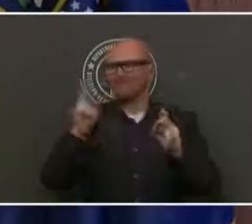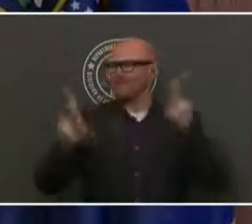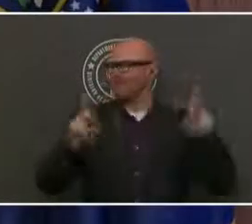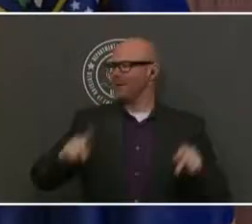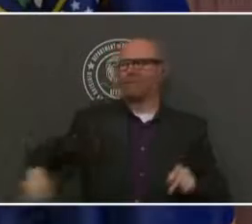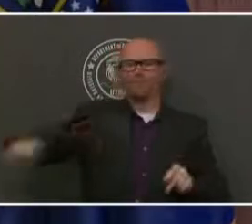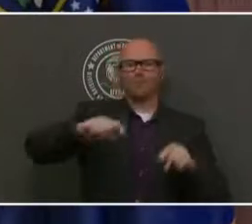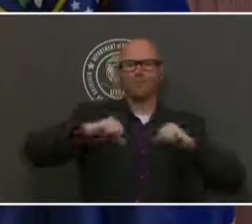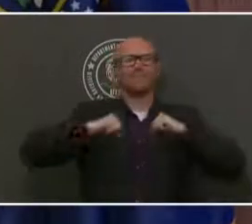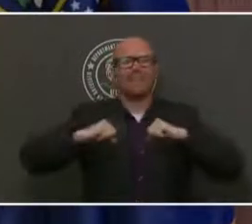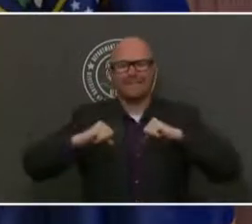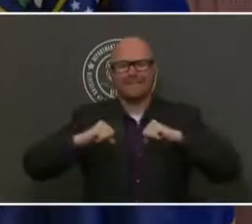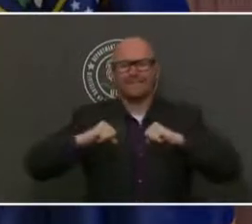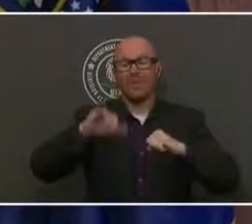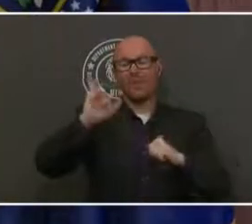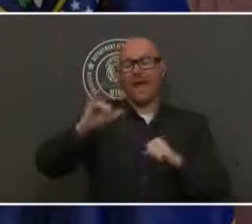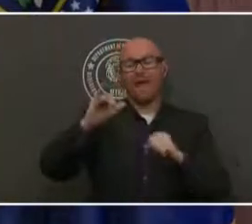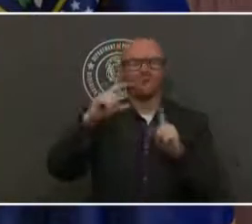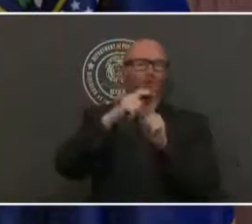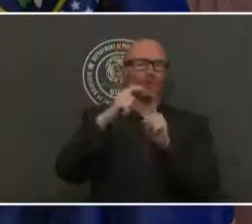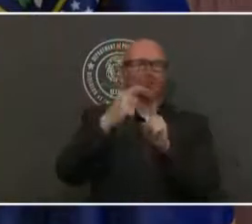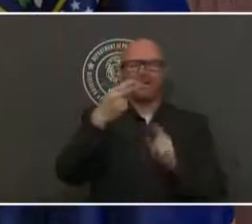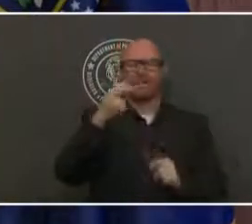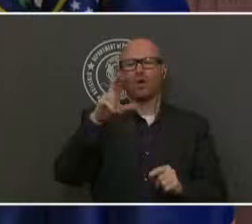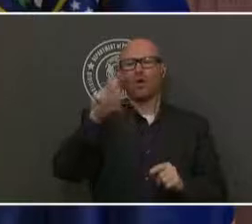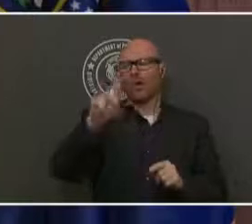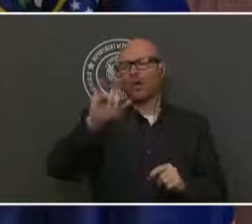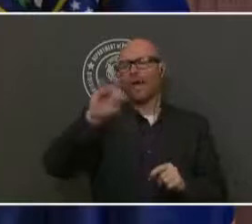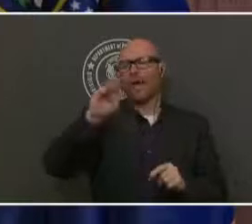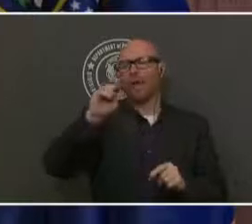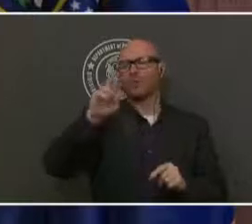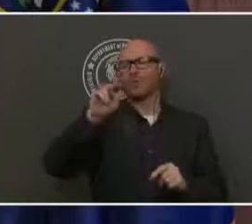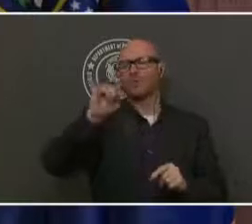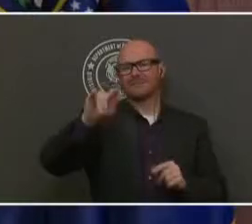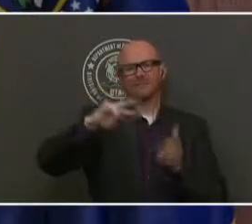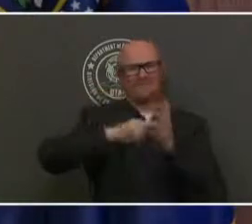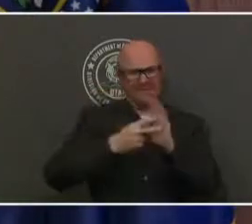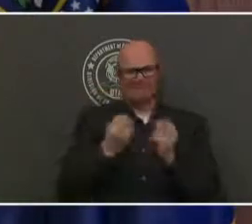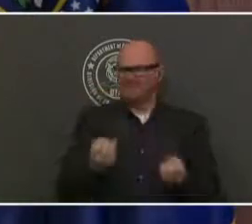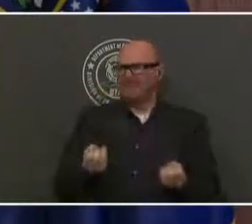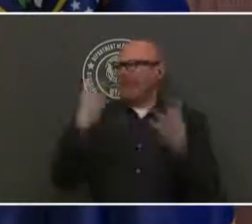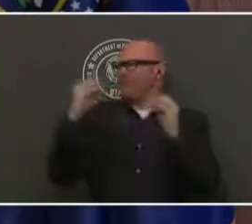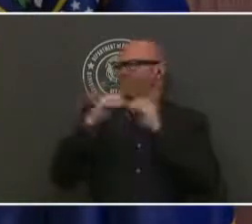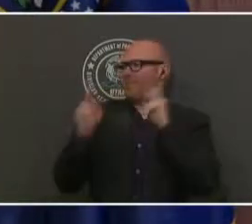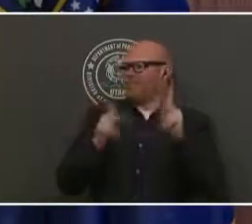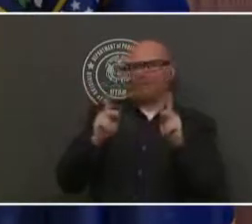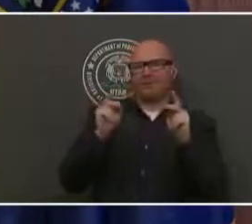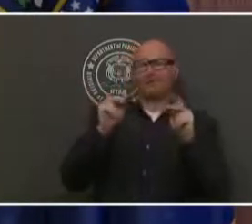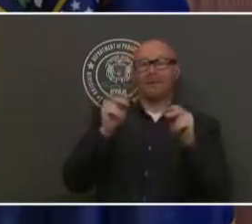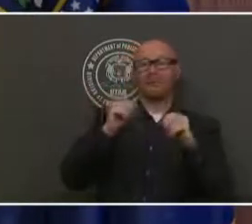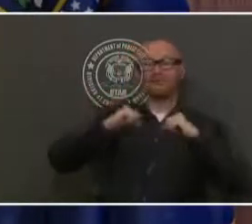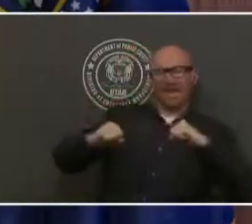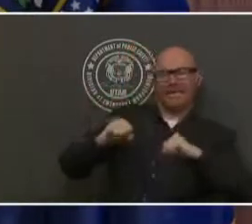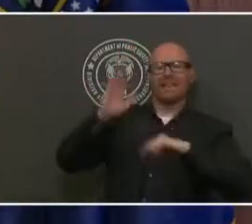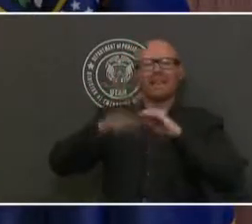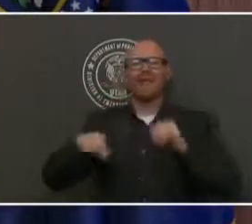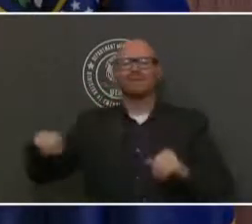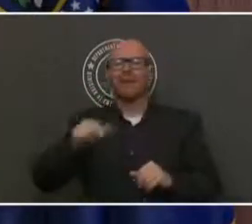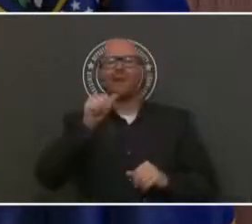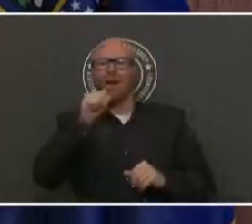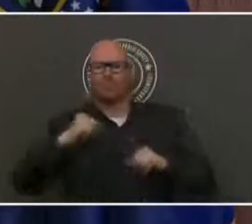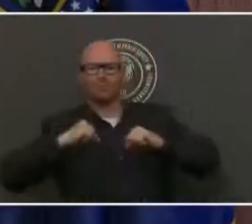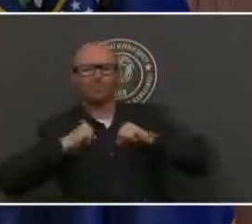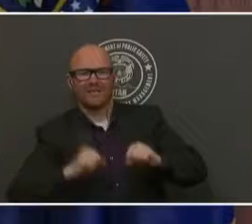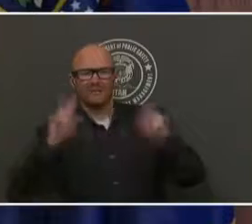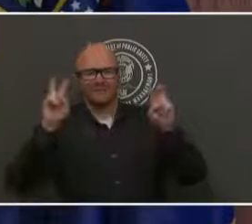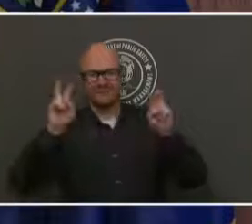just about herd immunity. It's also about driving down hospitalizations and deaths. And because we focused on